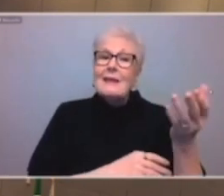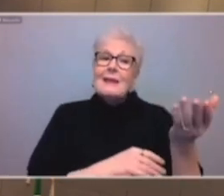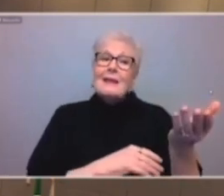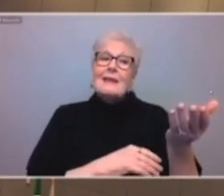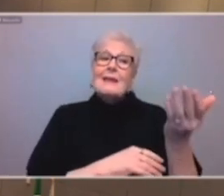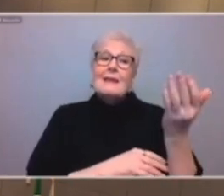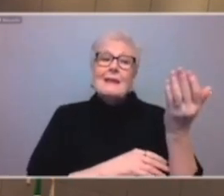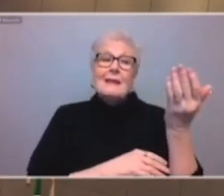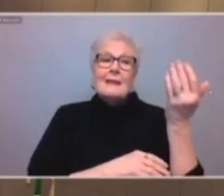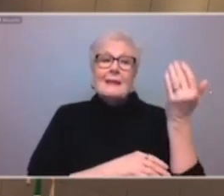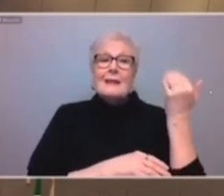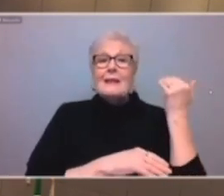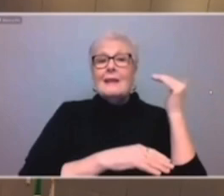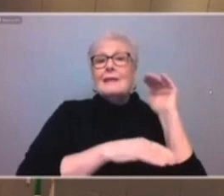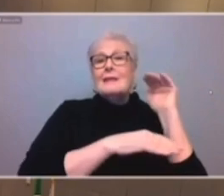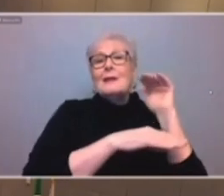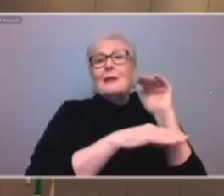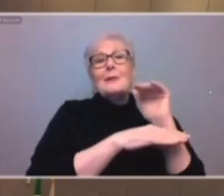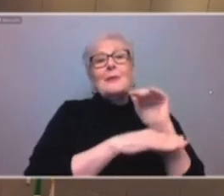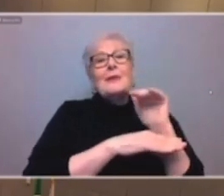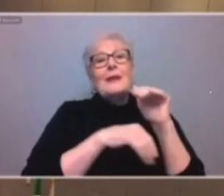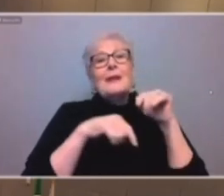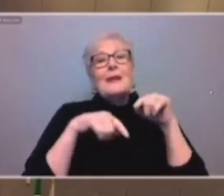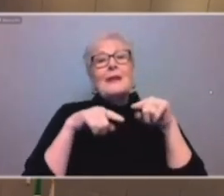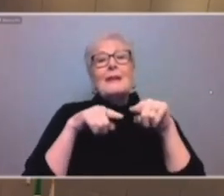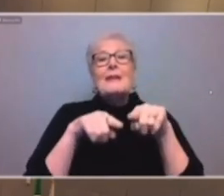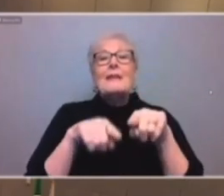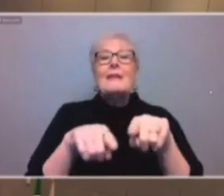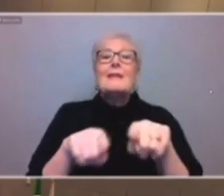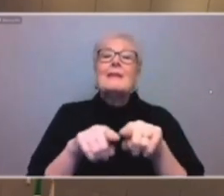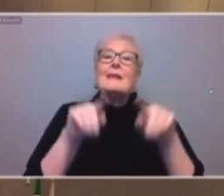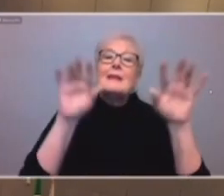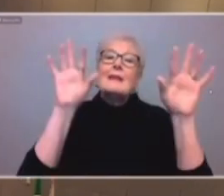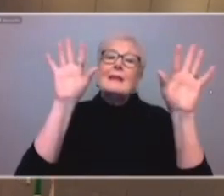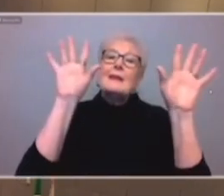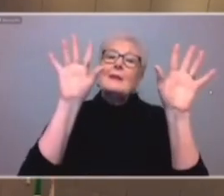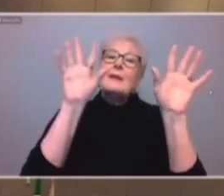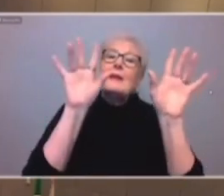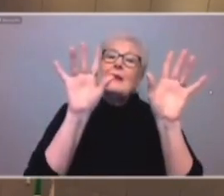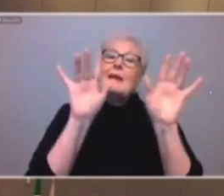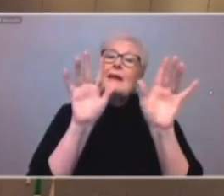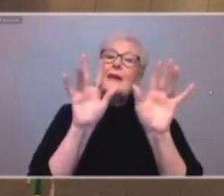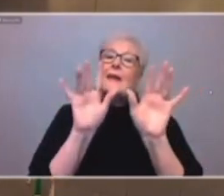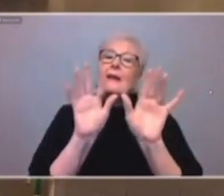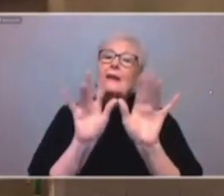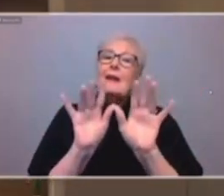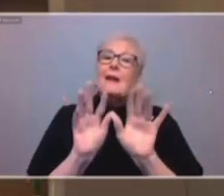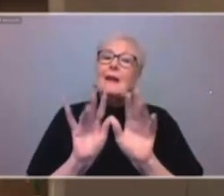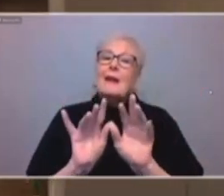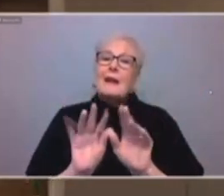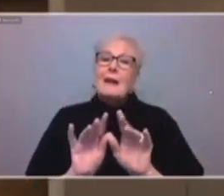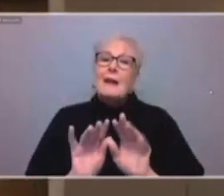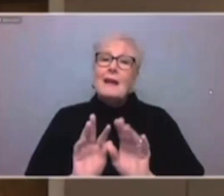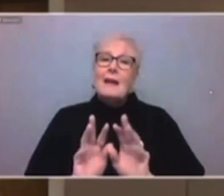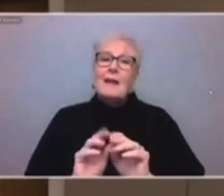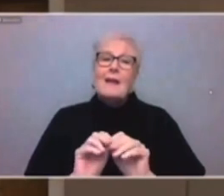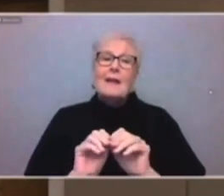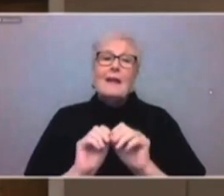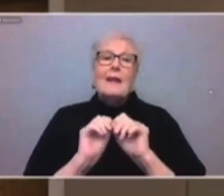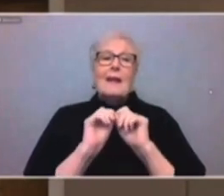What so proudly we hailed